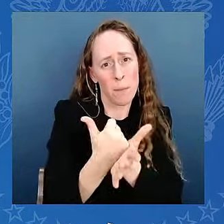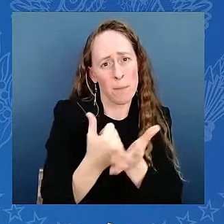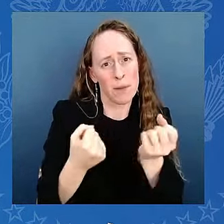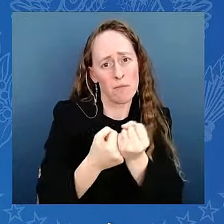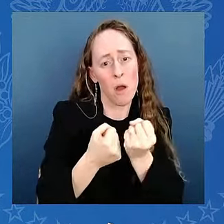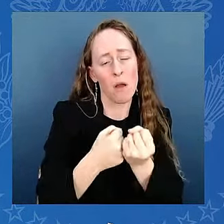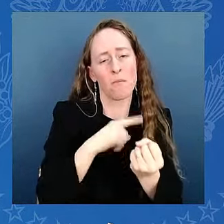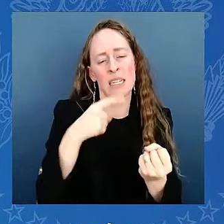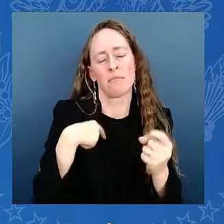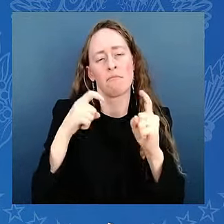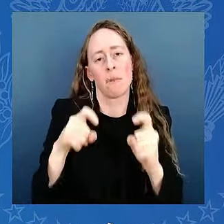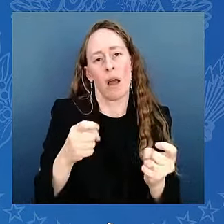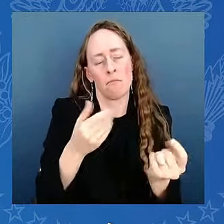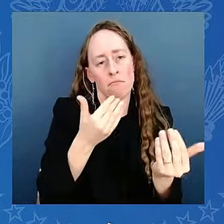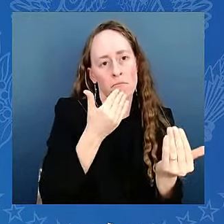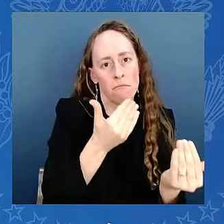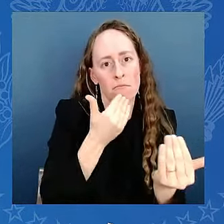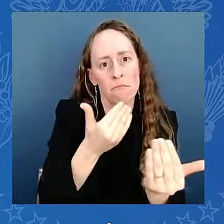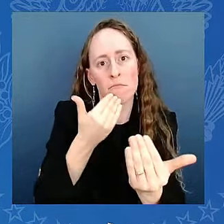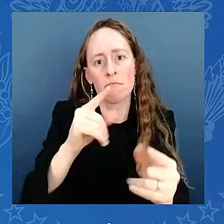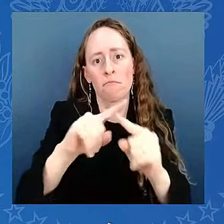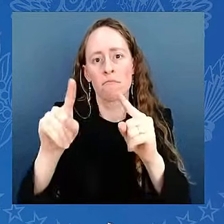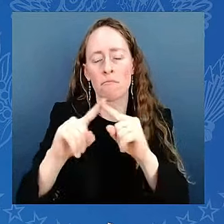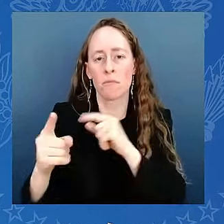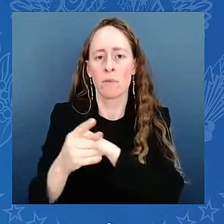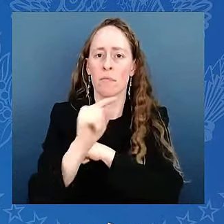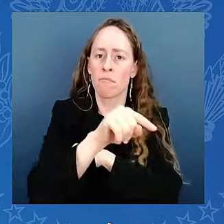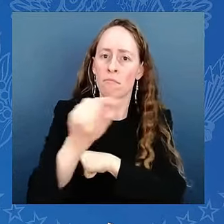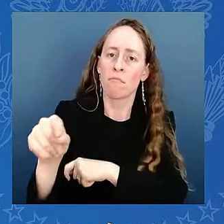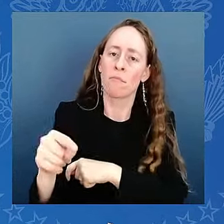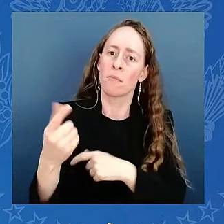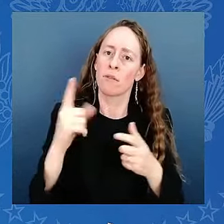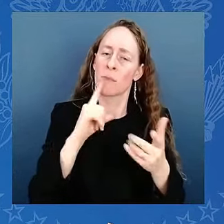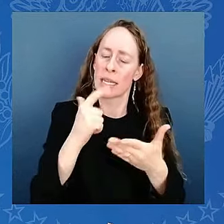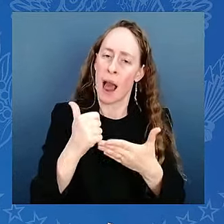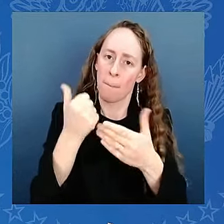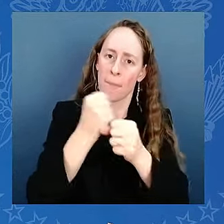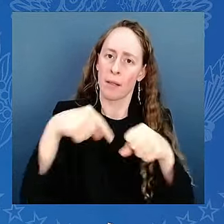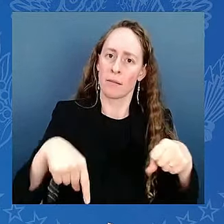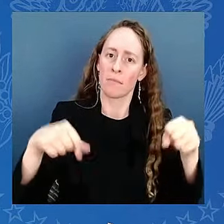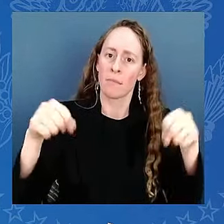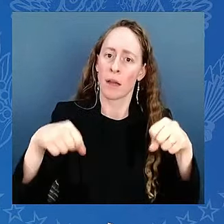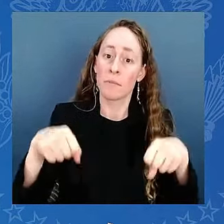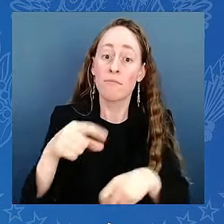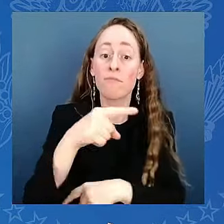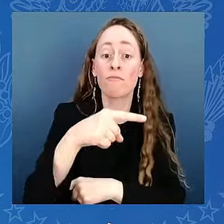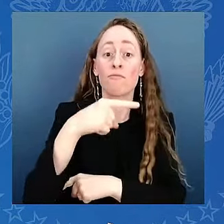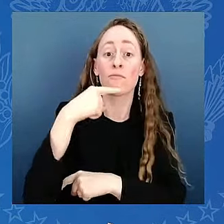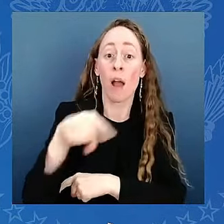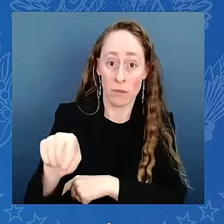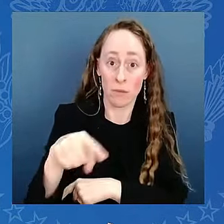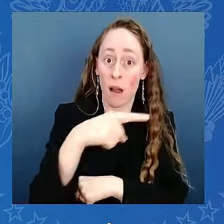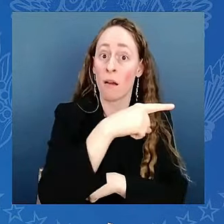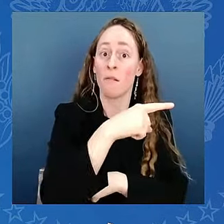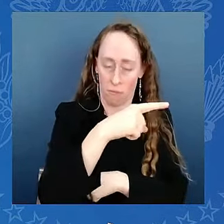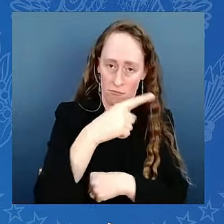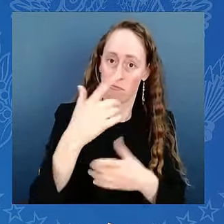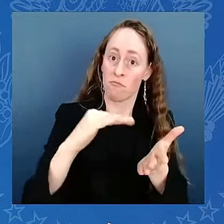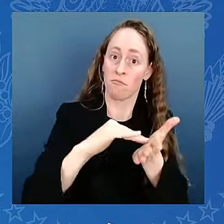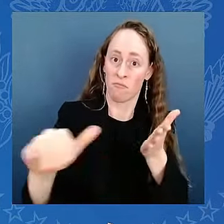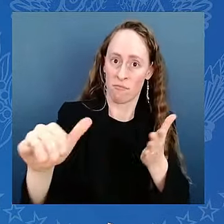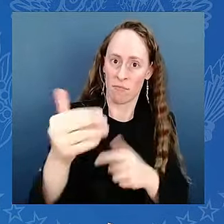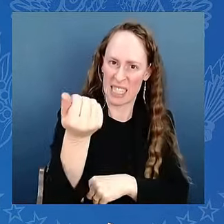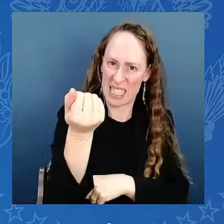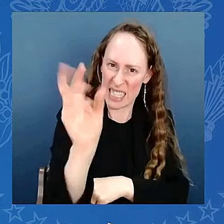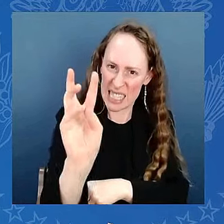again. All told, Russia has released 16 prisoners. 8 Russians who are being held in the West will be sent